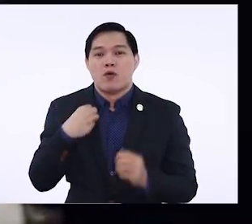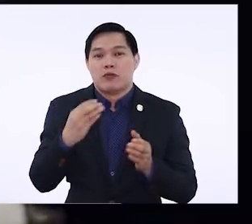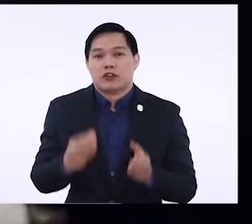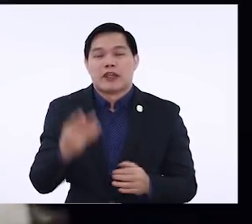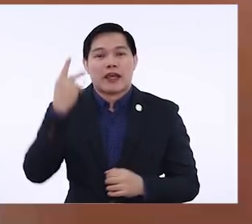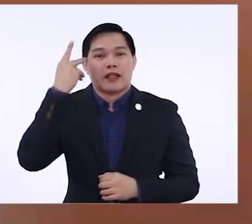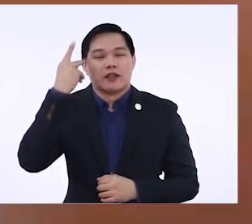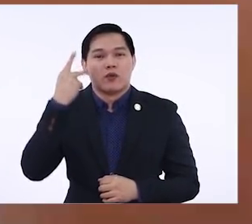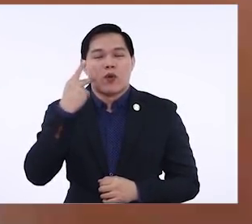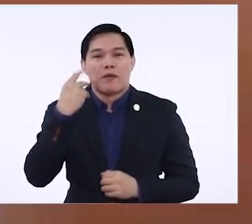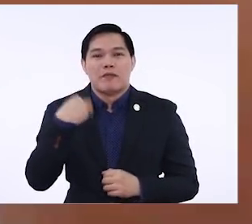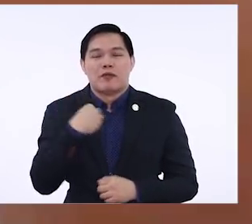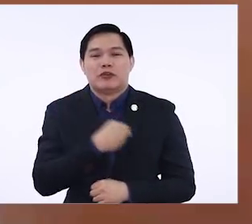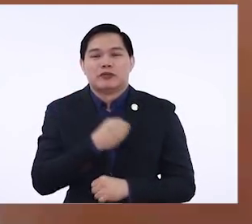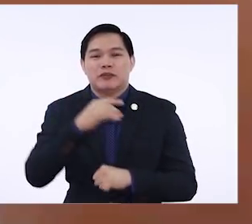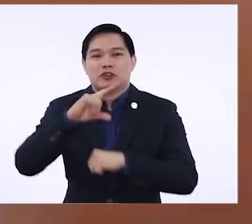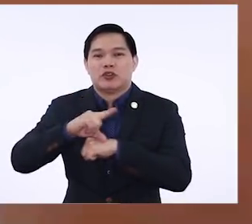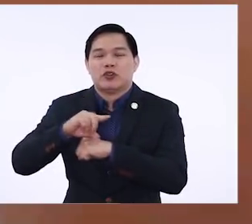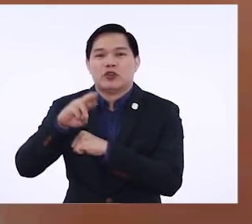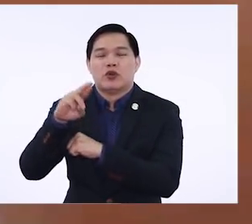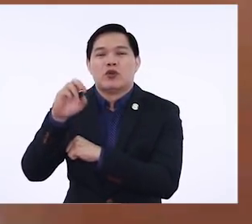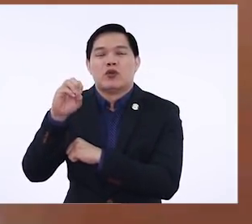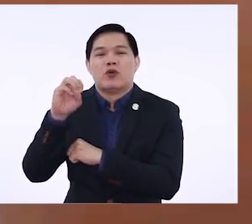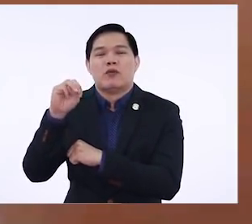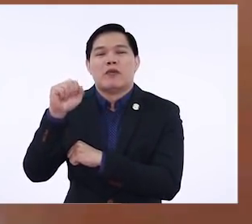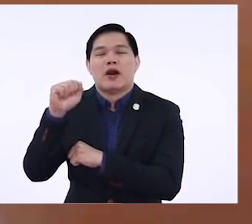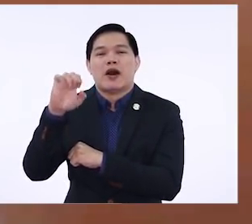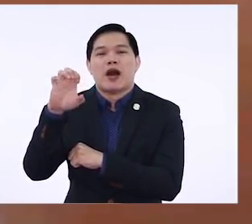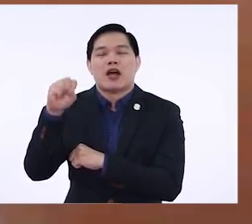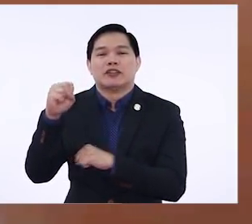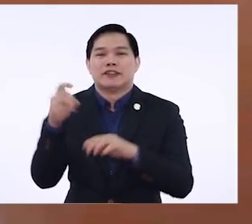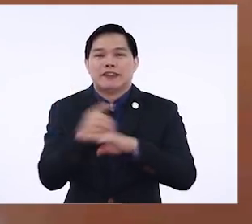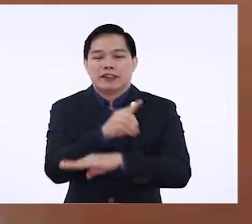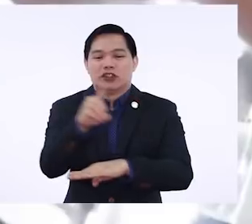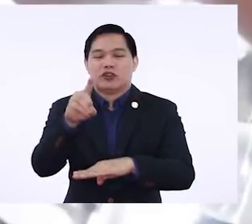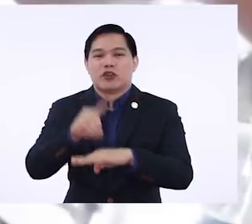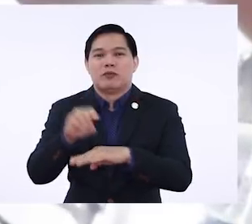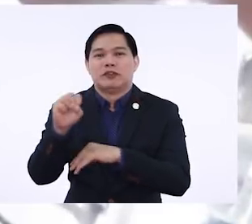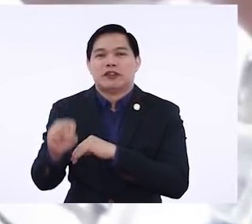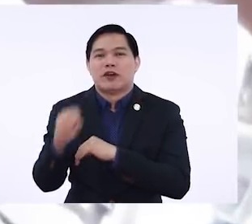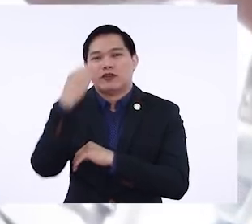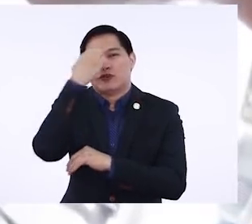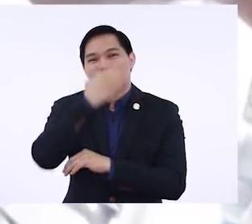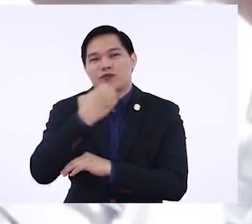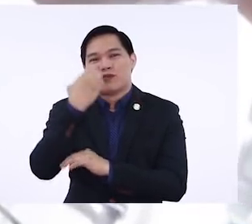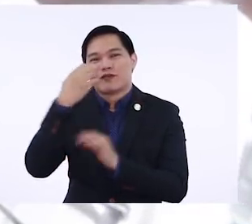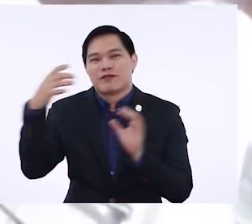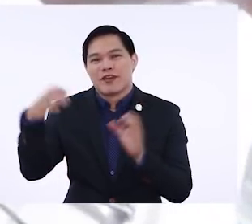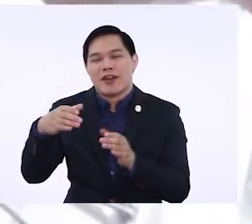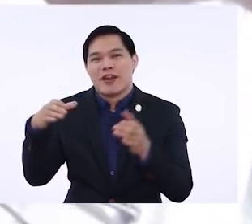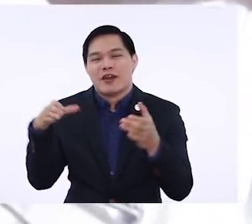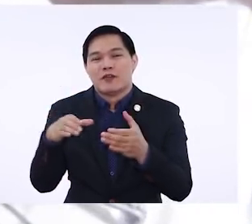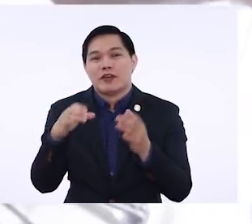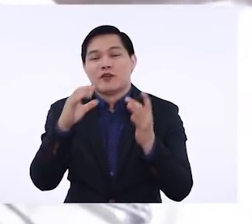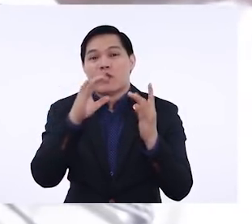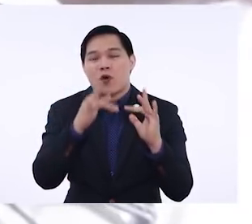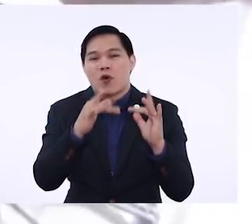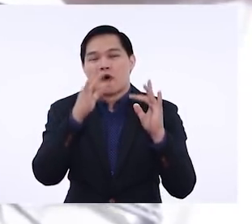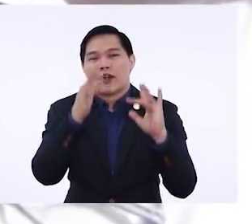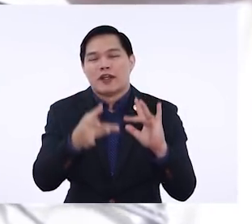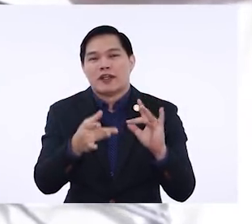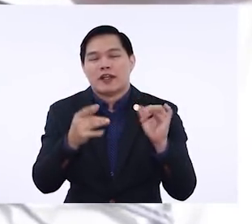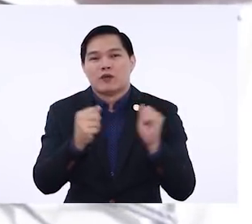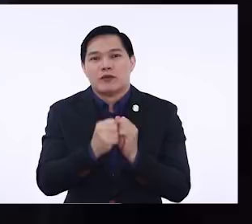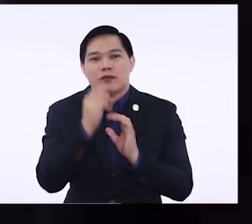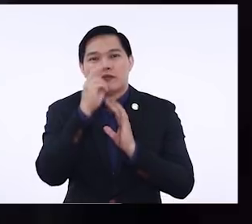Kiriwa members from the local congregation of Roma Est, Ecclesiastical District of Southern Europe, gathered online and they held a